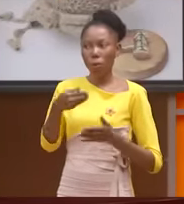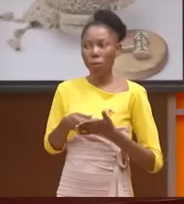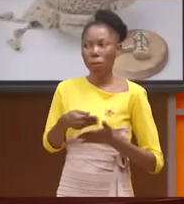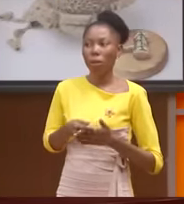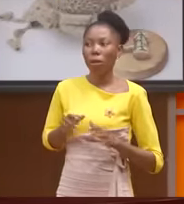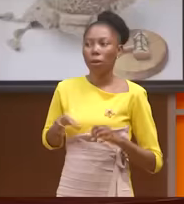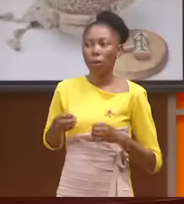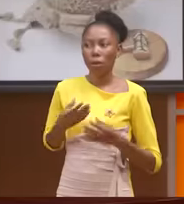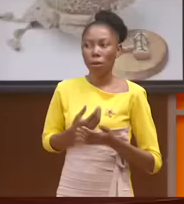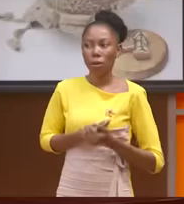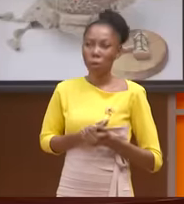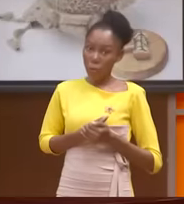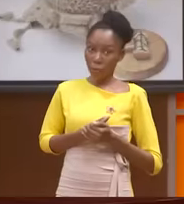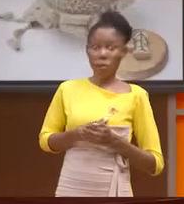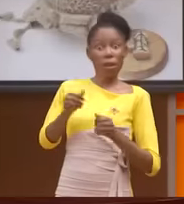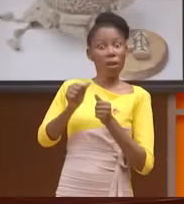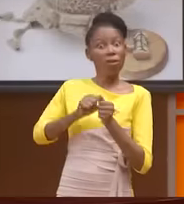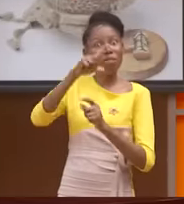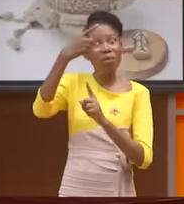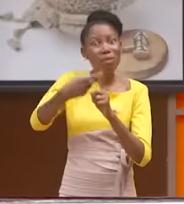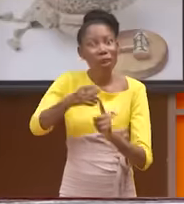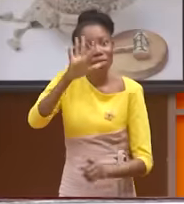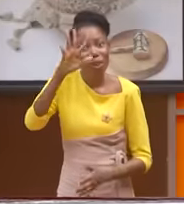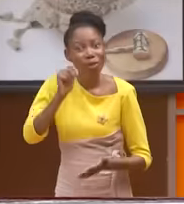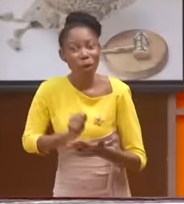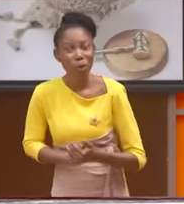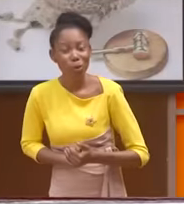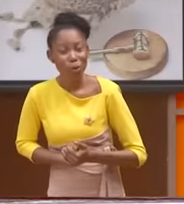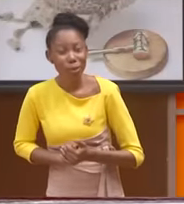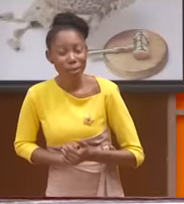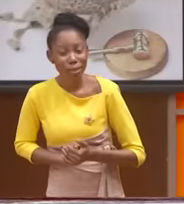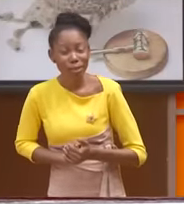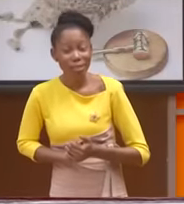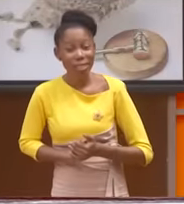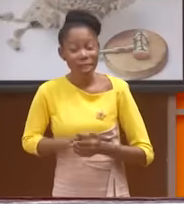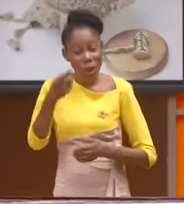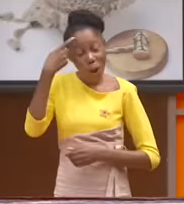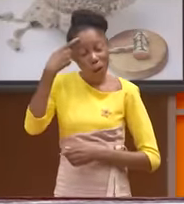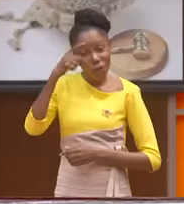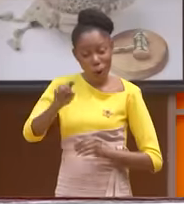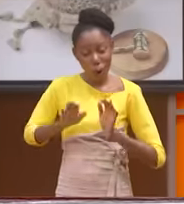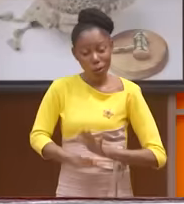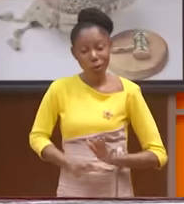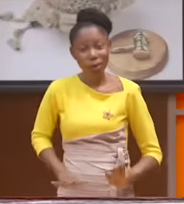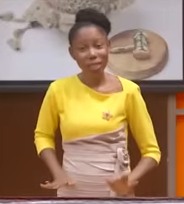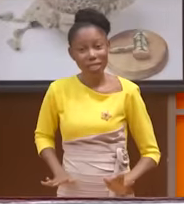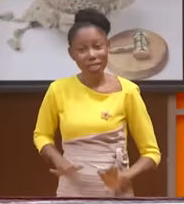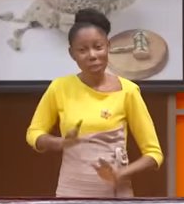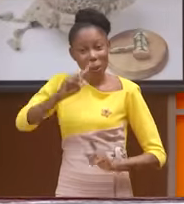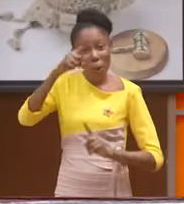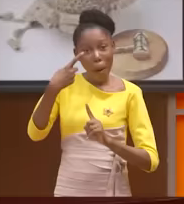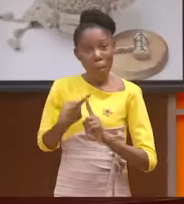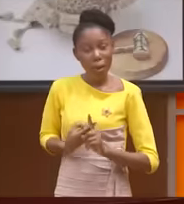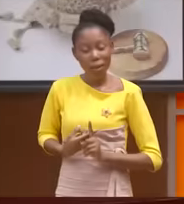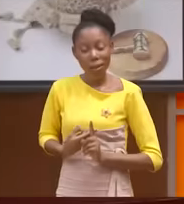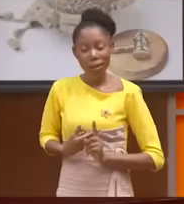want to send? I'll be sending 5,000 every month. So 5,000 to feed 2 children. 3 times a day, 30 days. And that makes sense